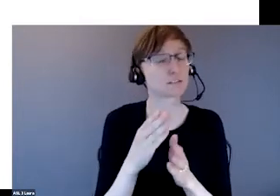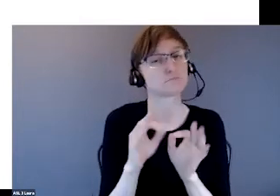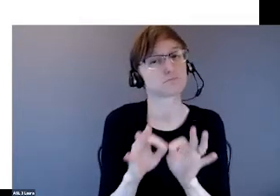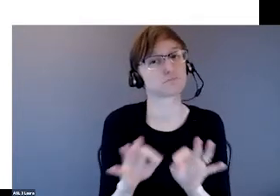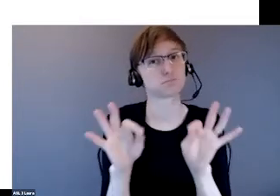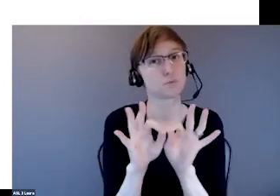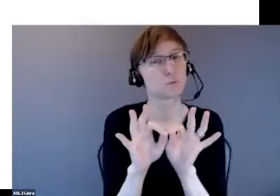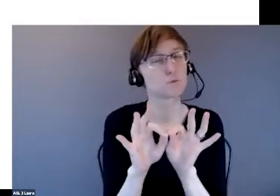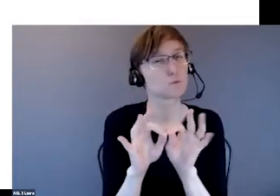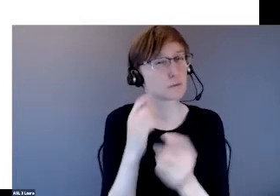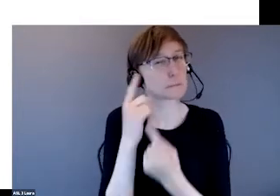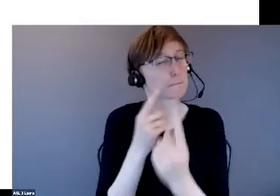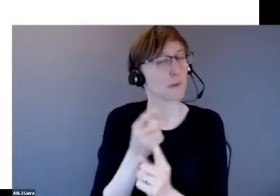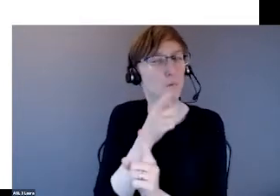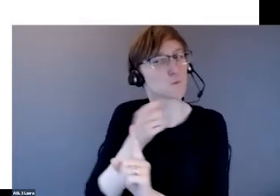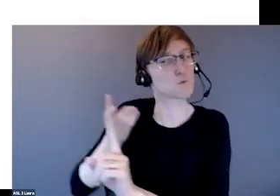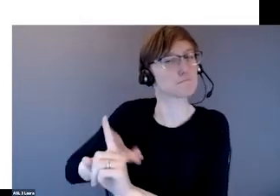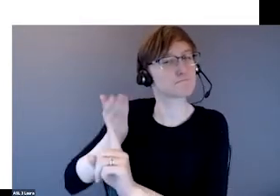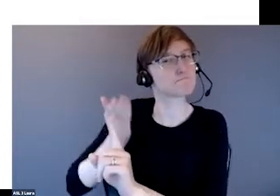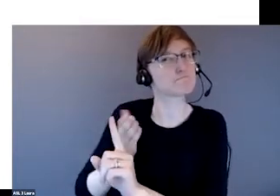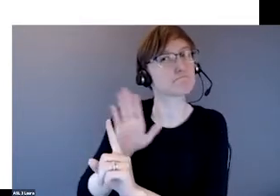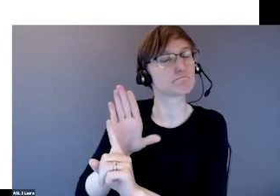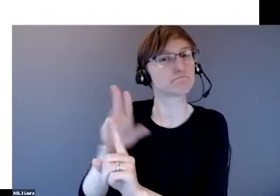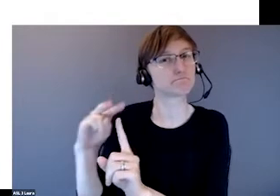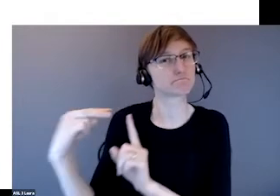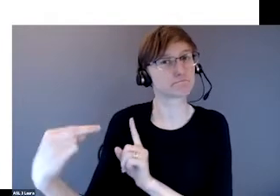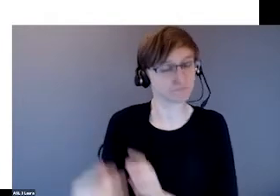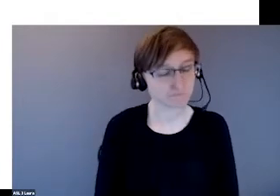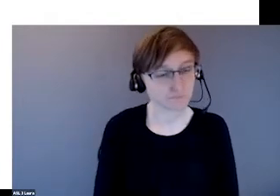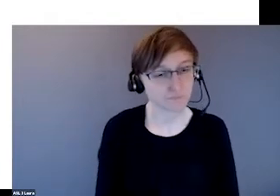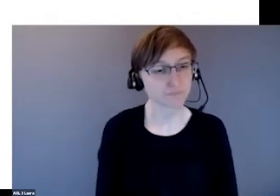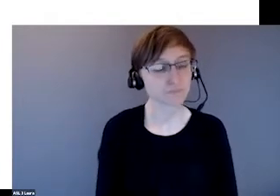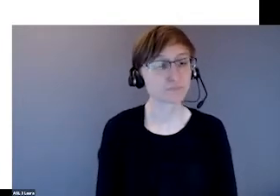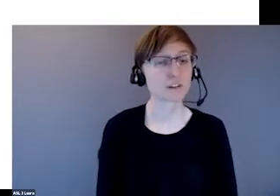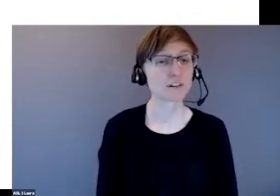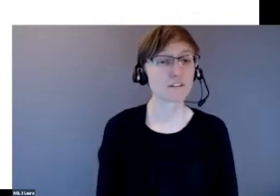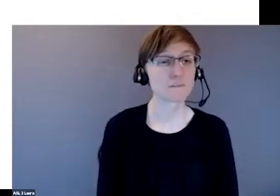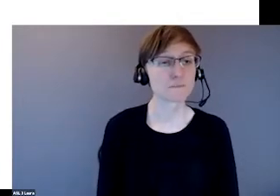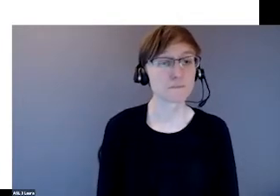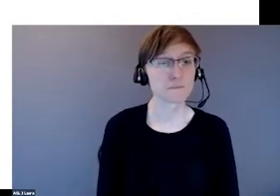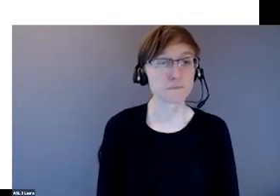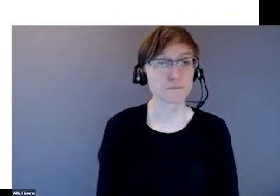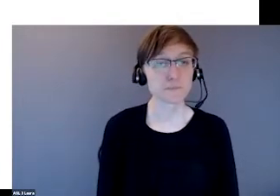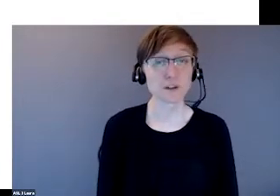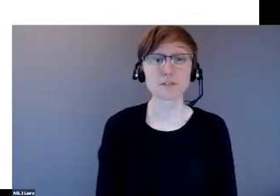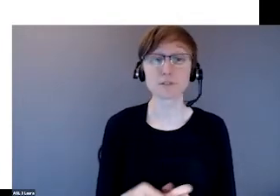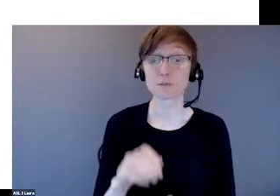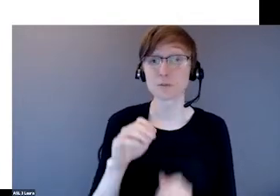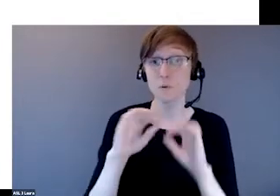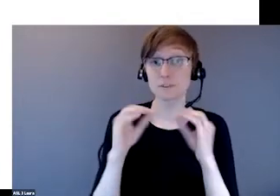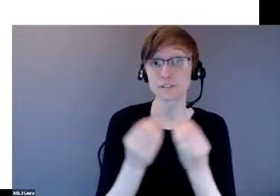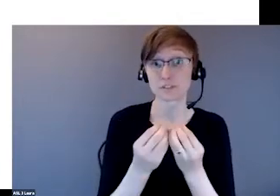build this discussion out. And importantly, organizations have a lot of potential influence over internal